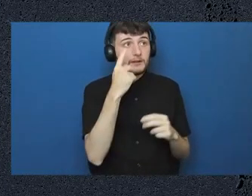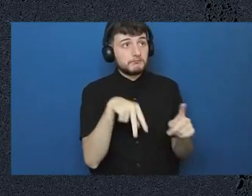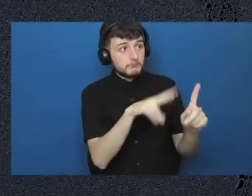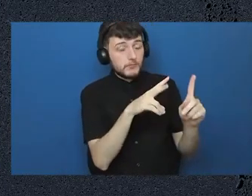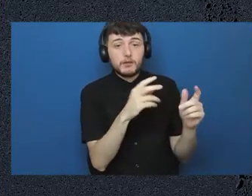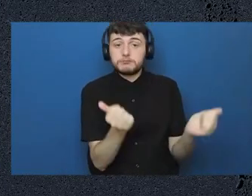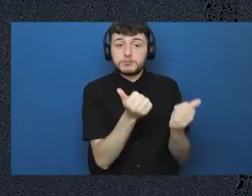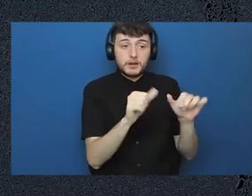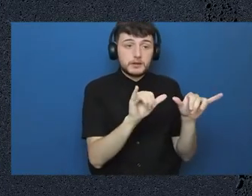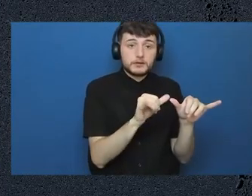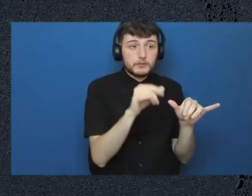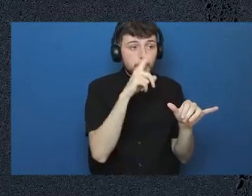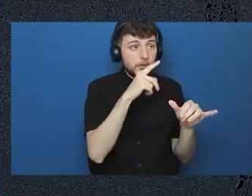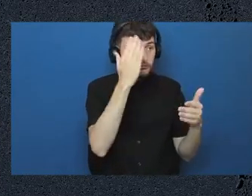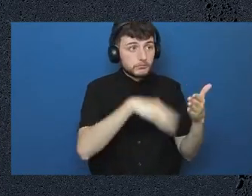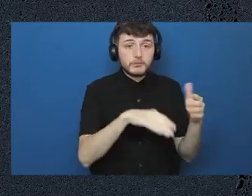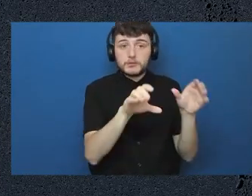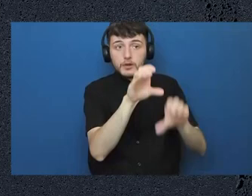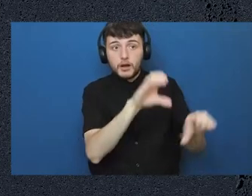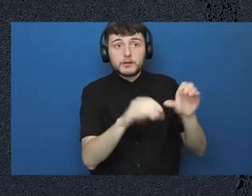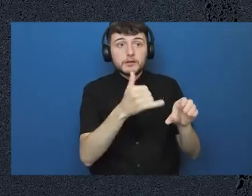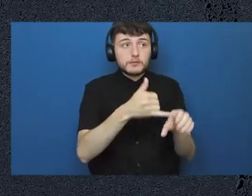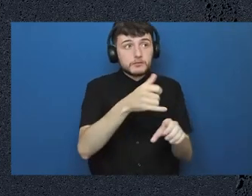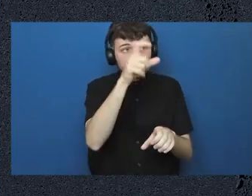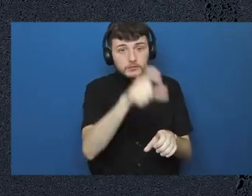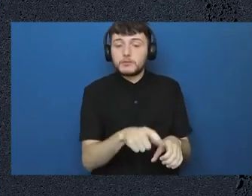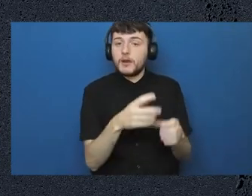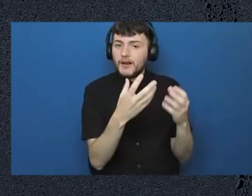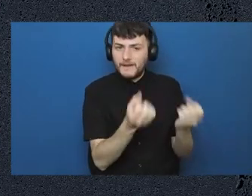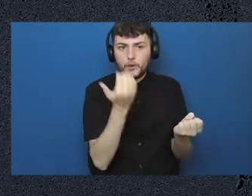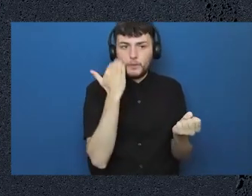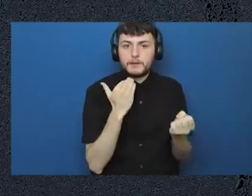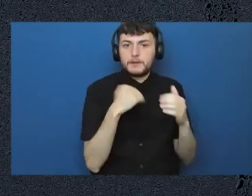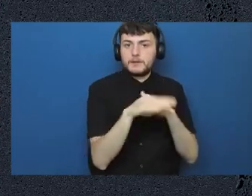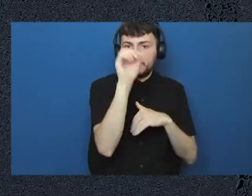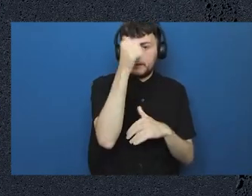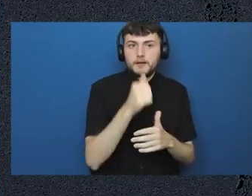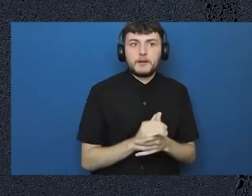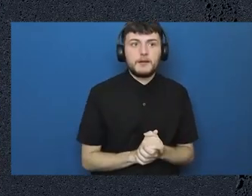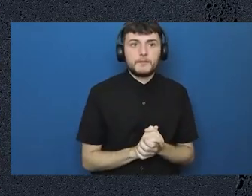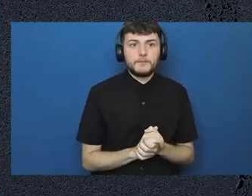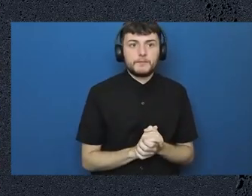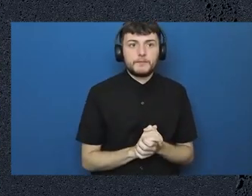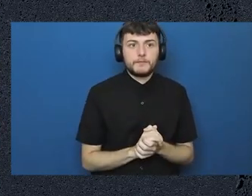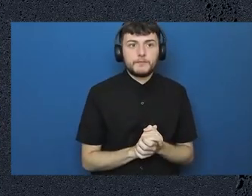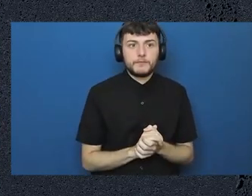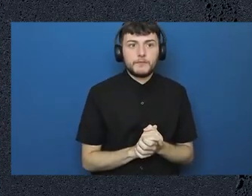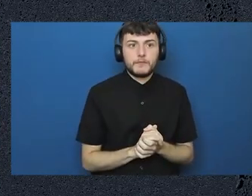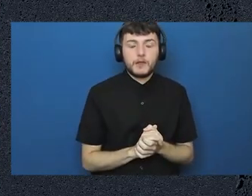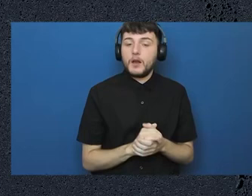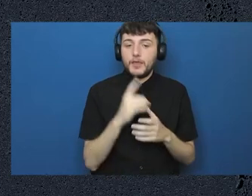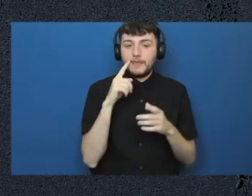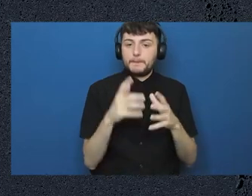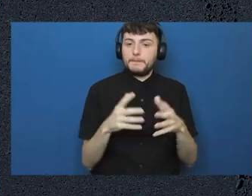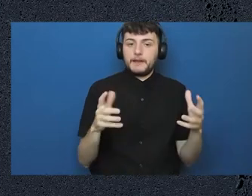that element of self-doubt. Women are visible. Visible, everywhere. Everywhere. Everywhere. Yay. And it's a cultural shift, which I think is actually